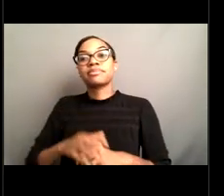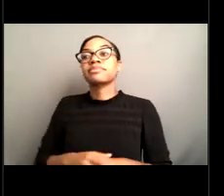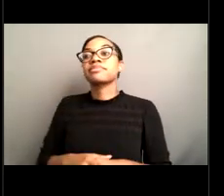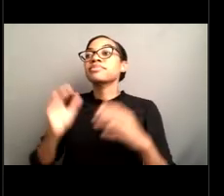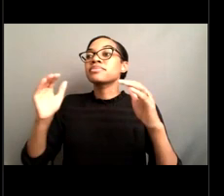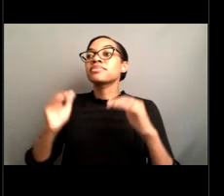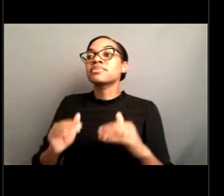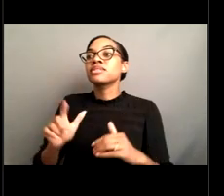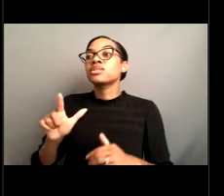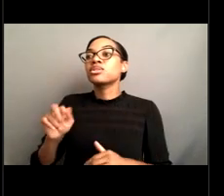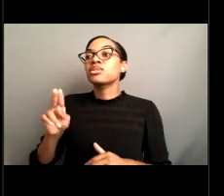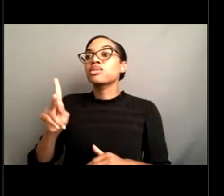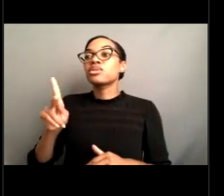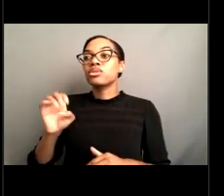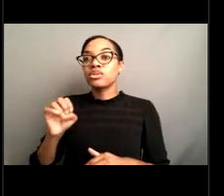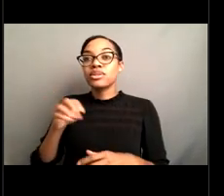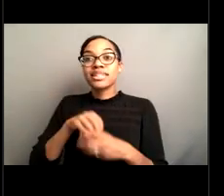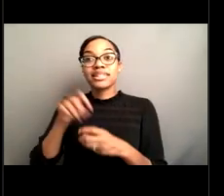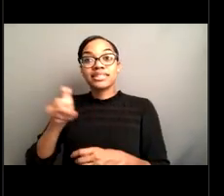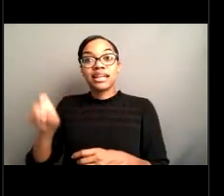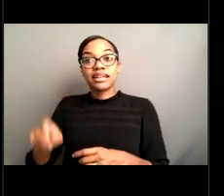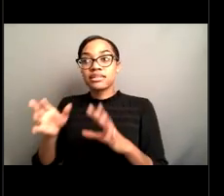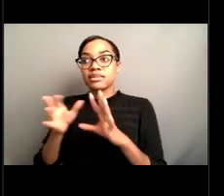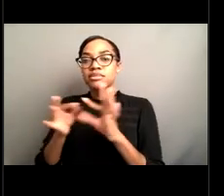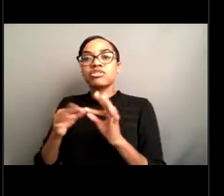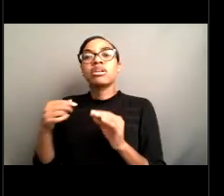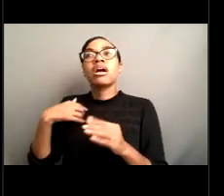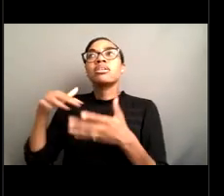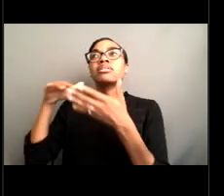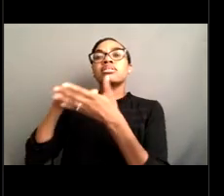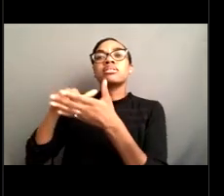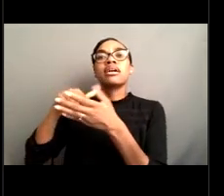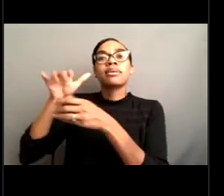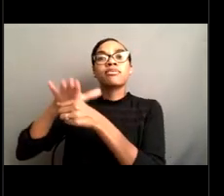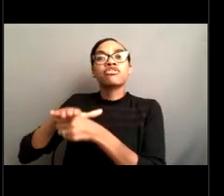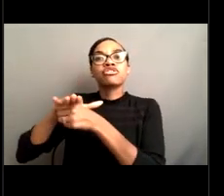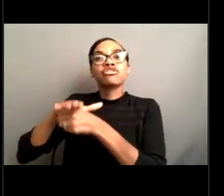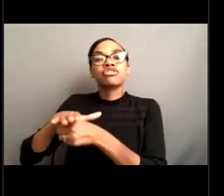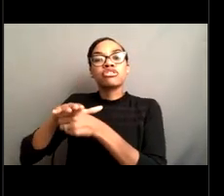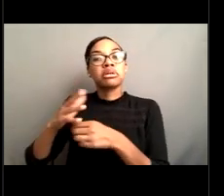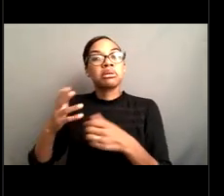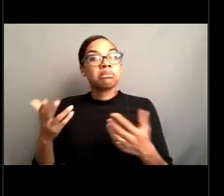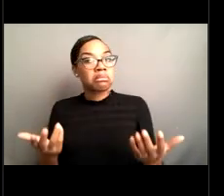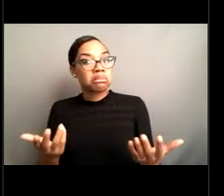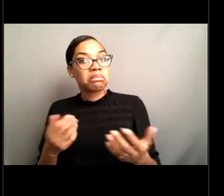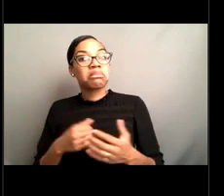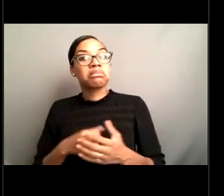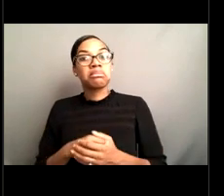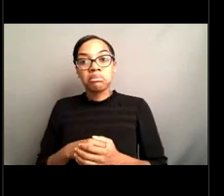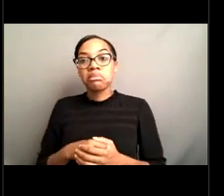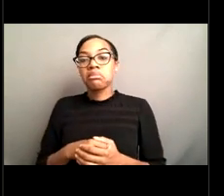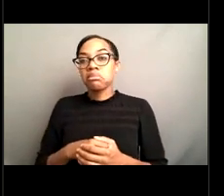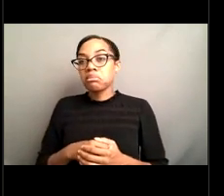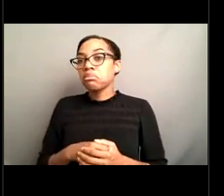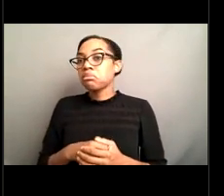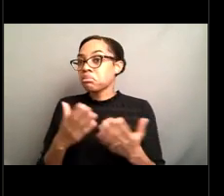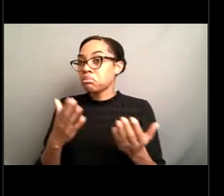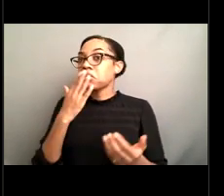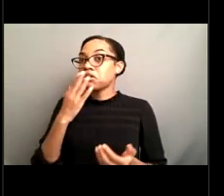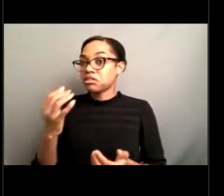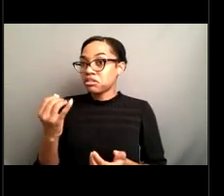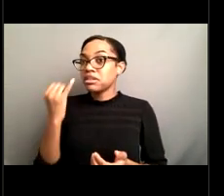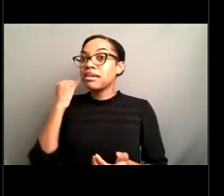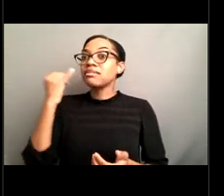and Texas both say pressure. I think that's pretty good. I don't think I knew what pressure was at that